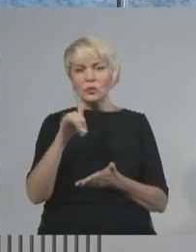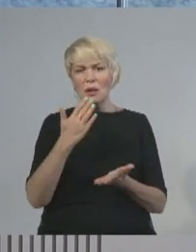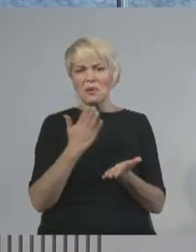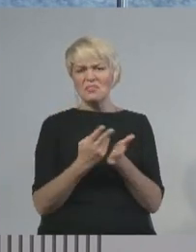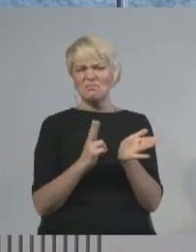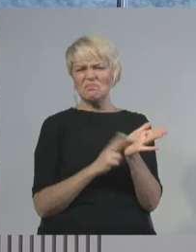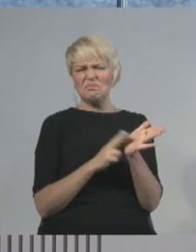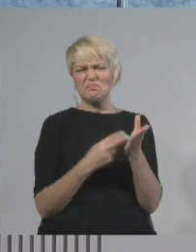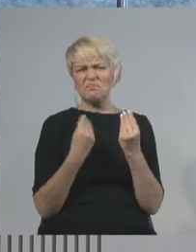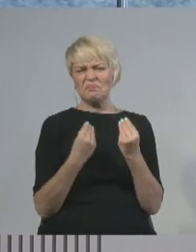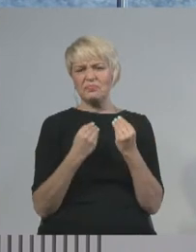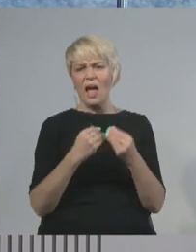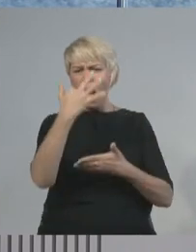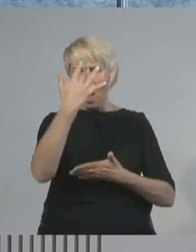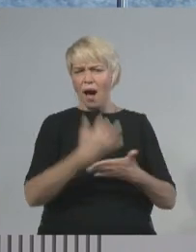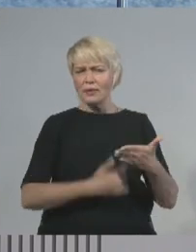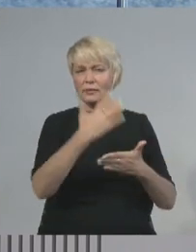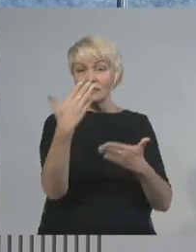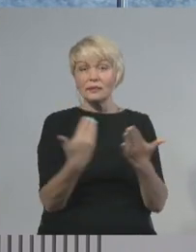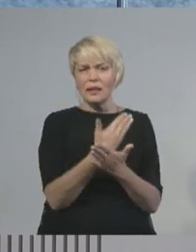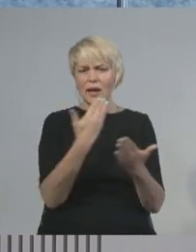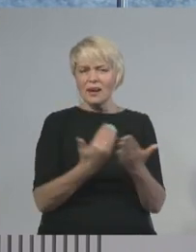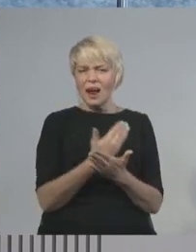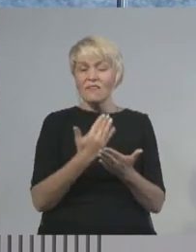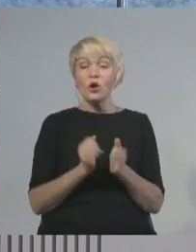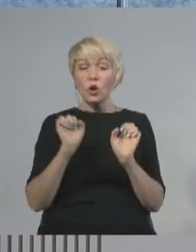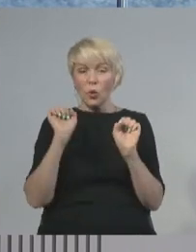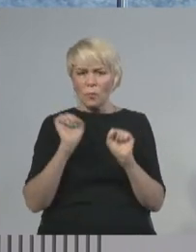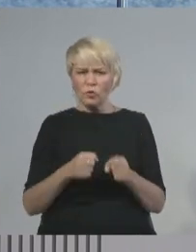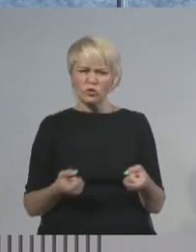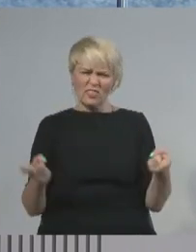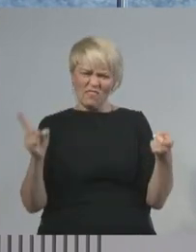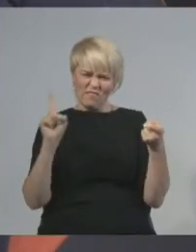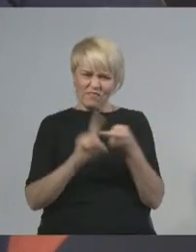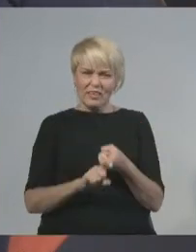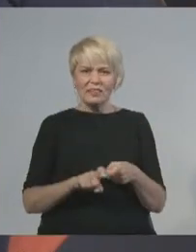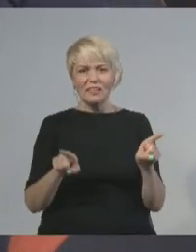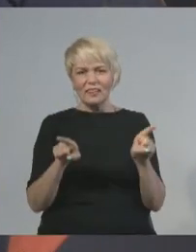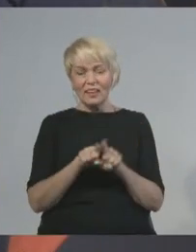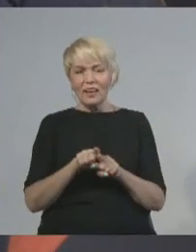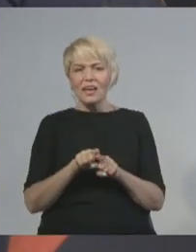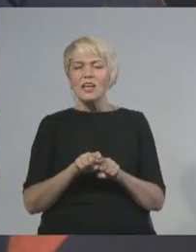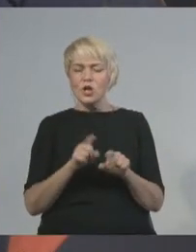if you have a brand if you have traffic then you can